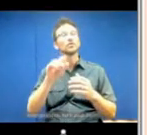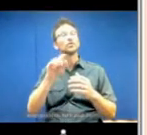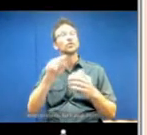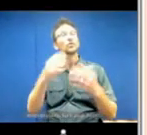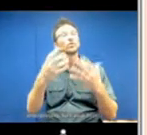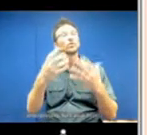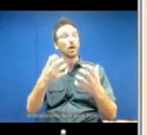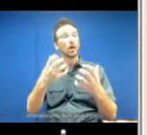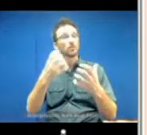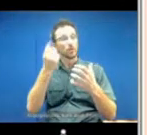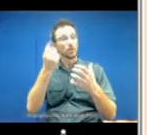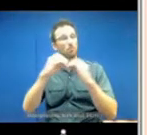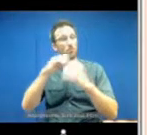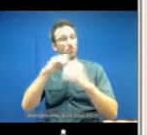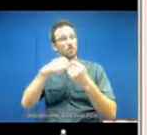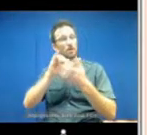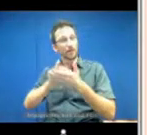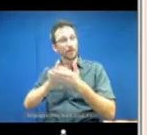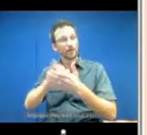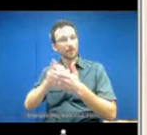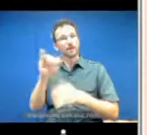area of law.